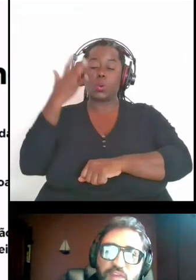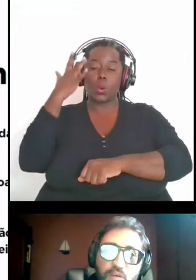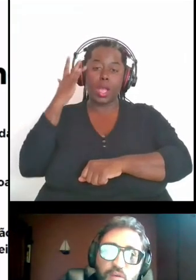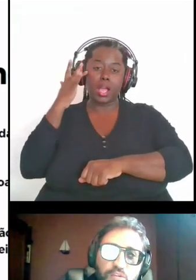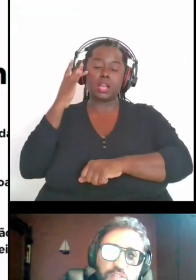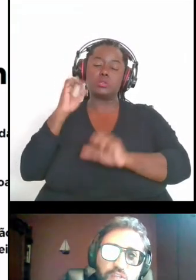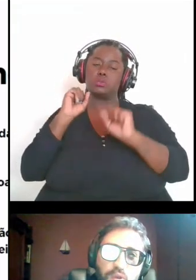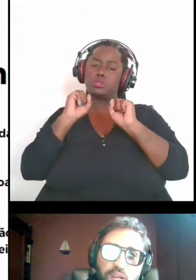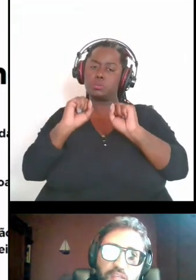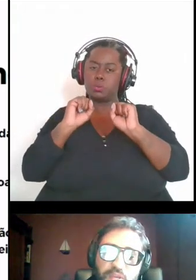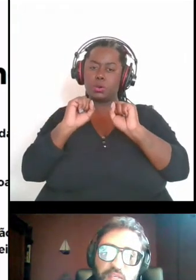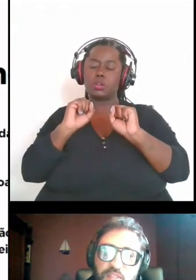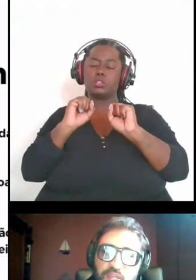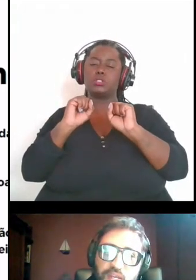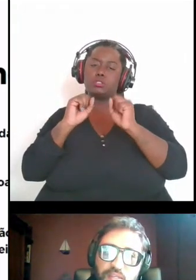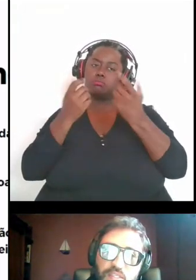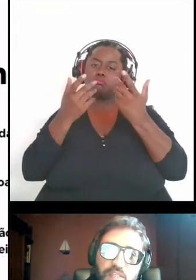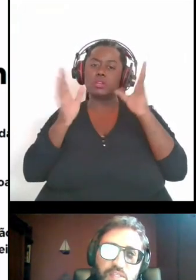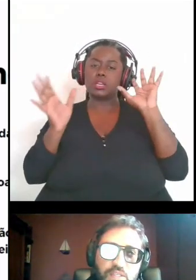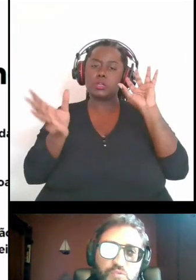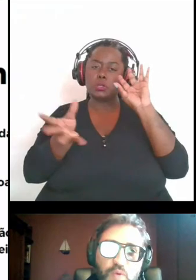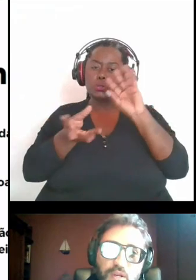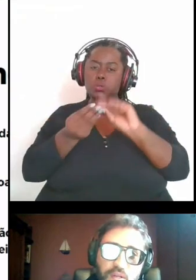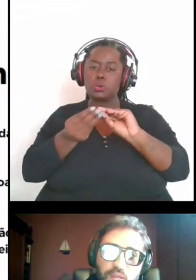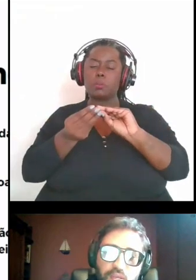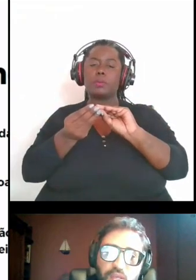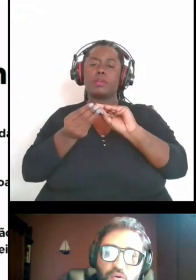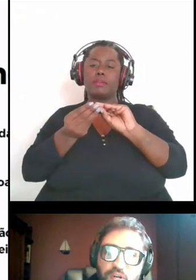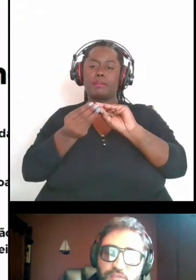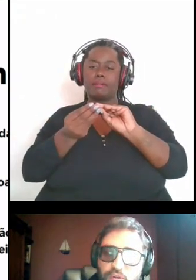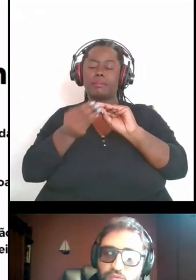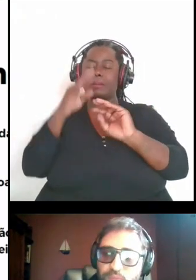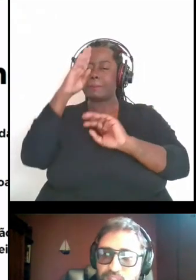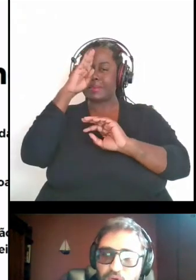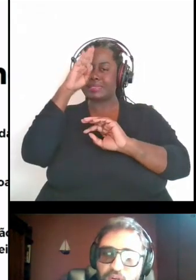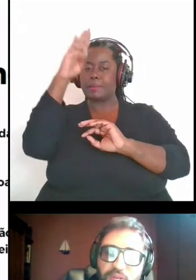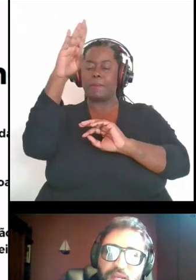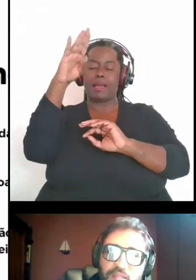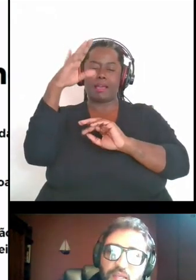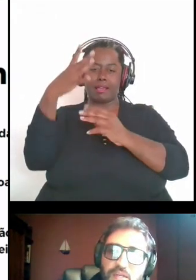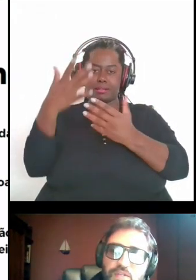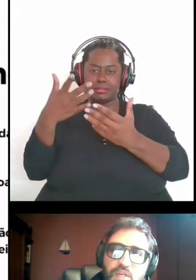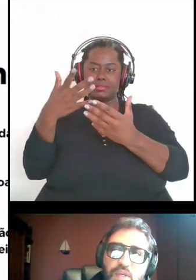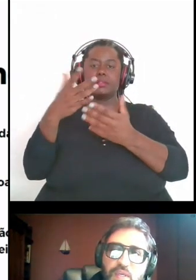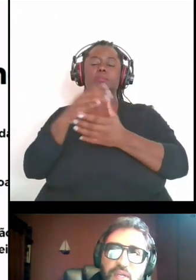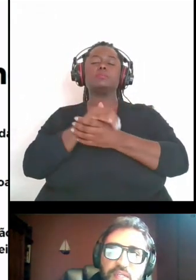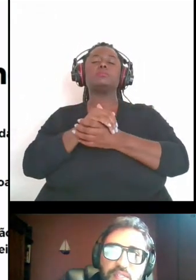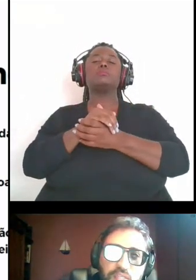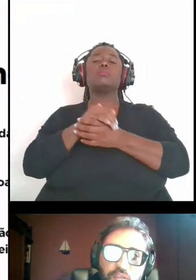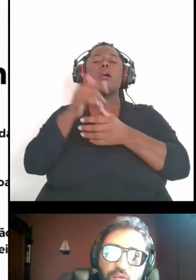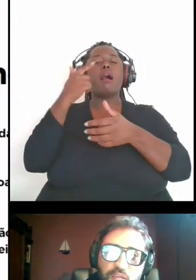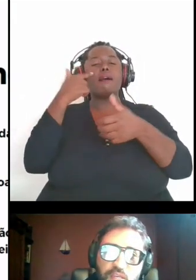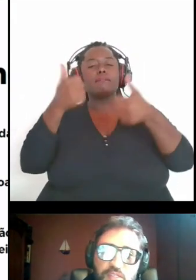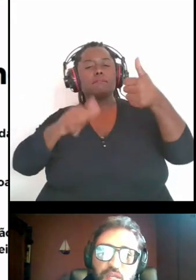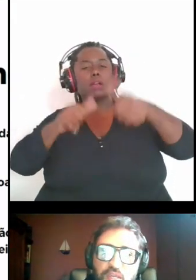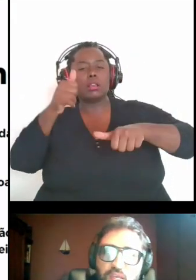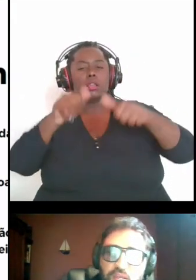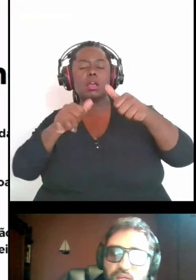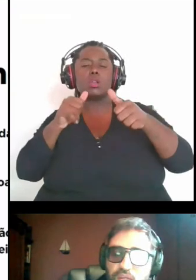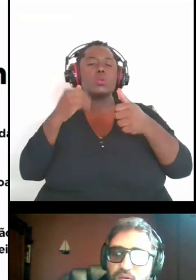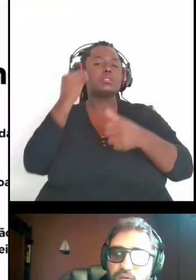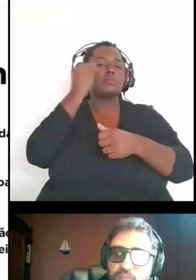we could summarize what were the main conclusions of that assessing what is